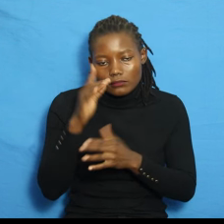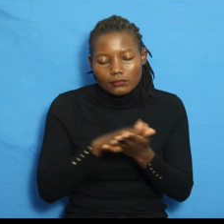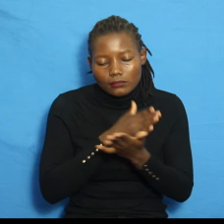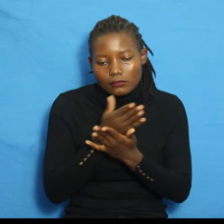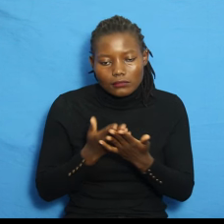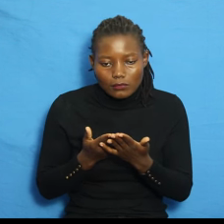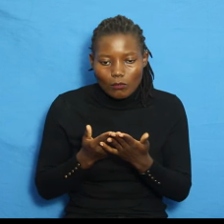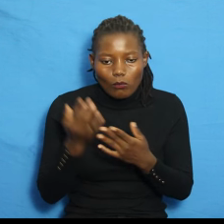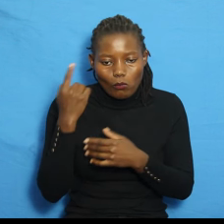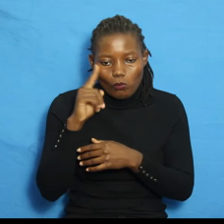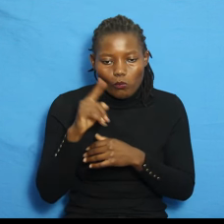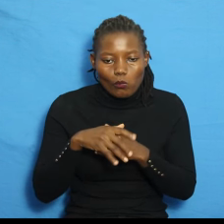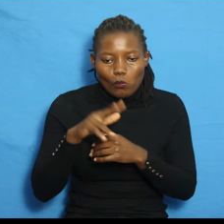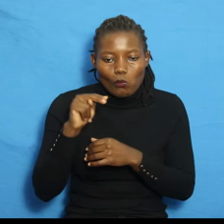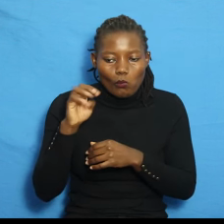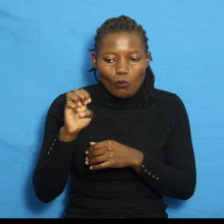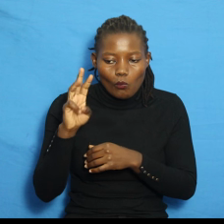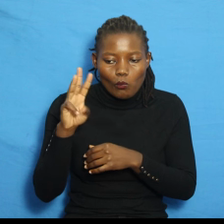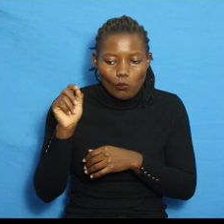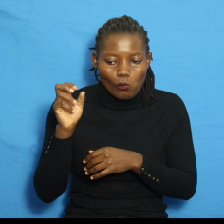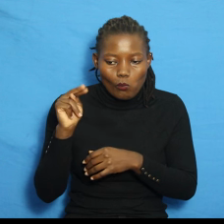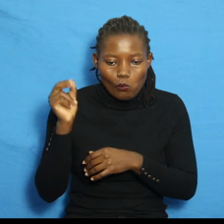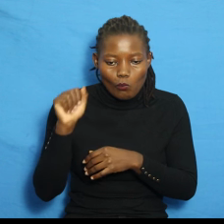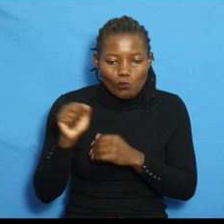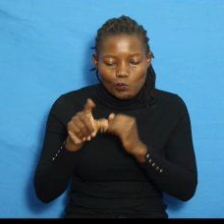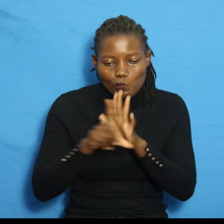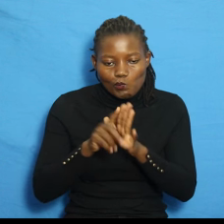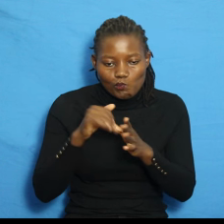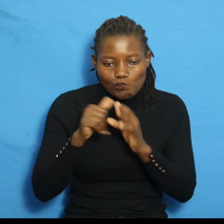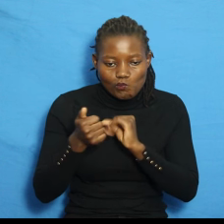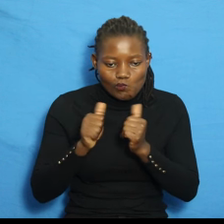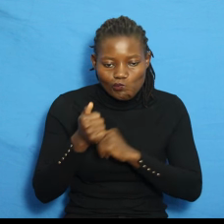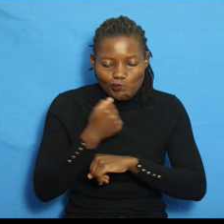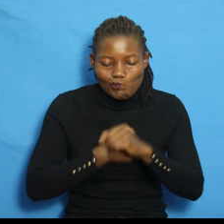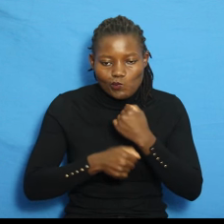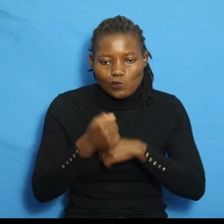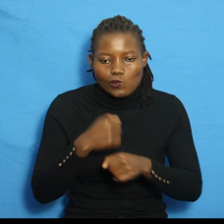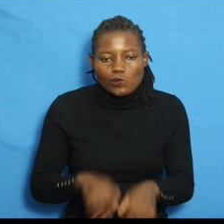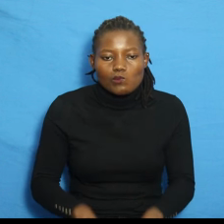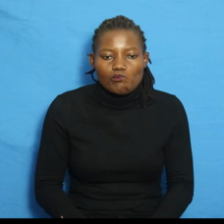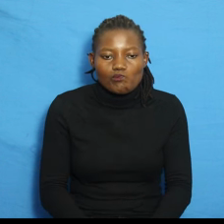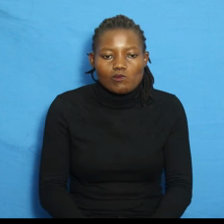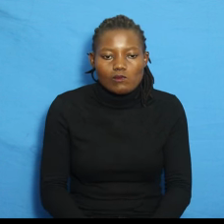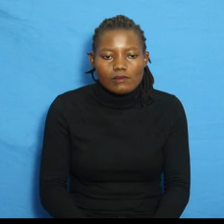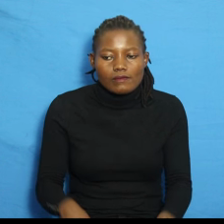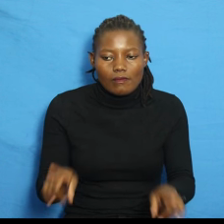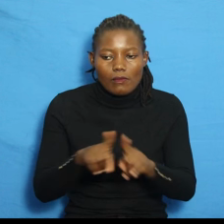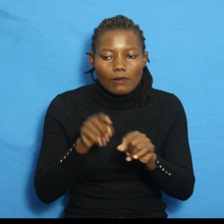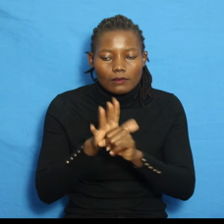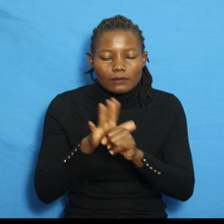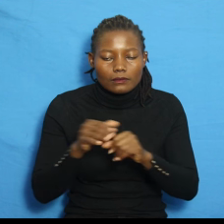able to see the importance of the application of Newton's laws in our